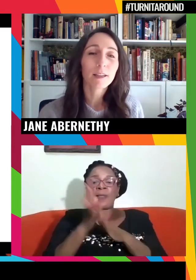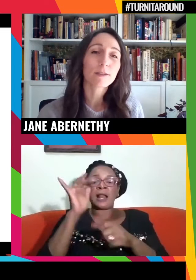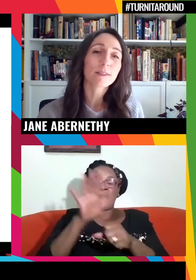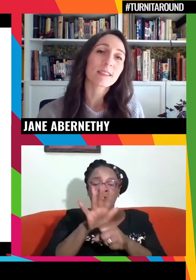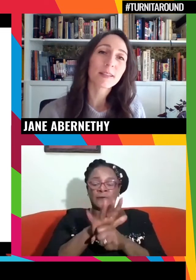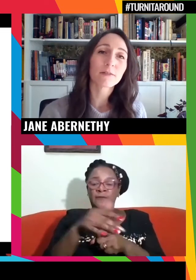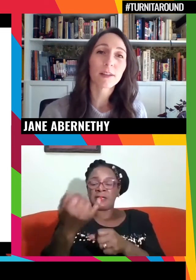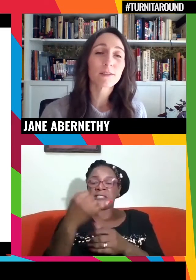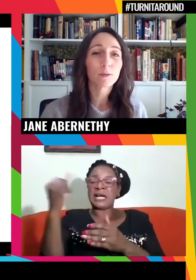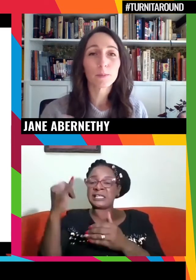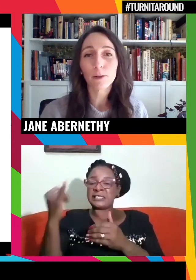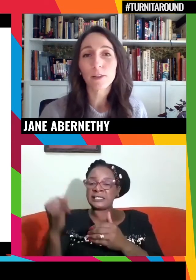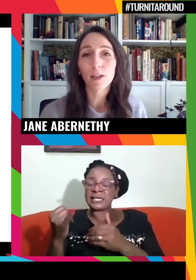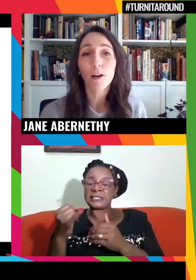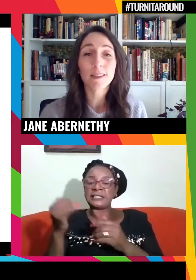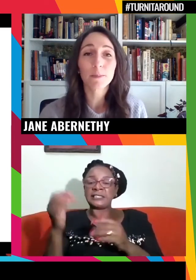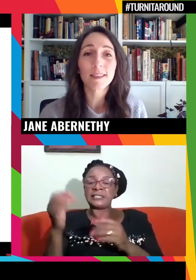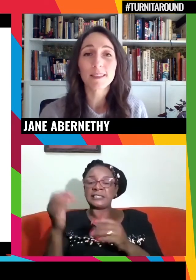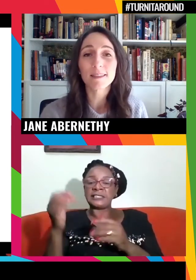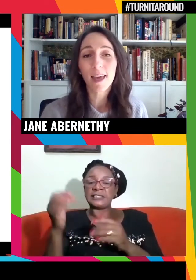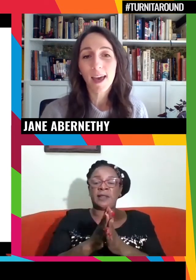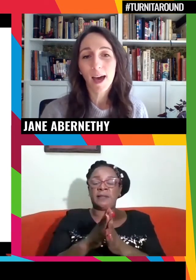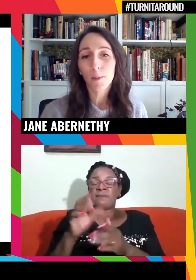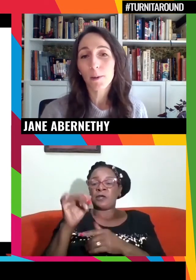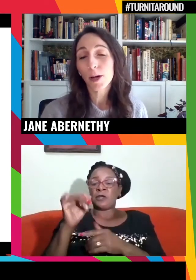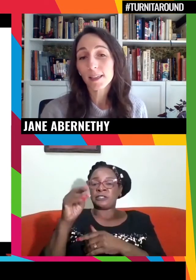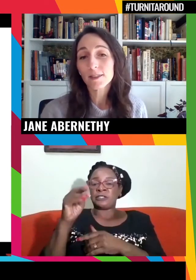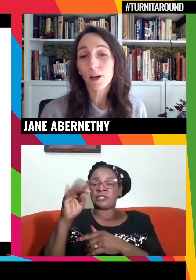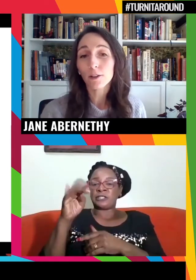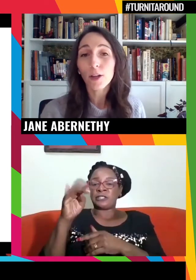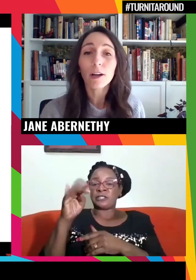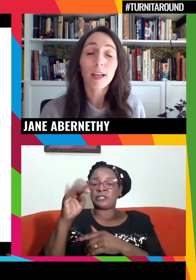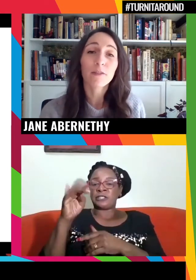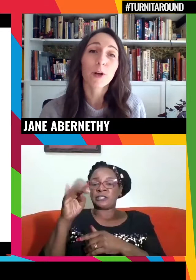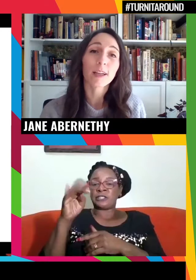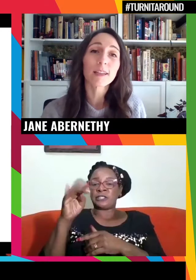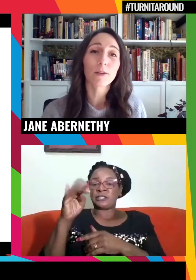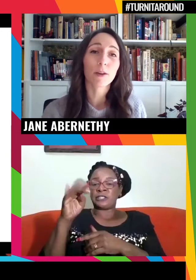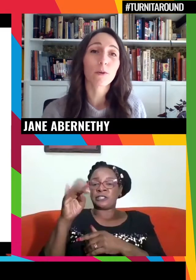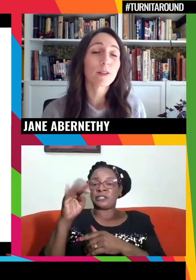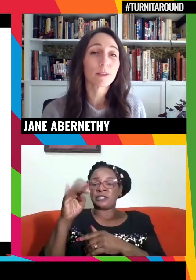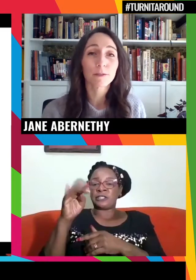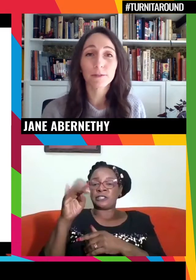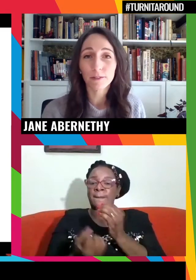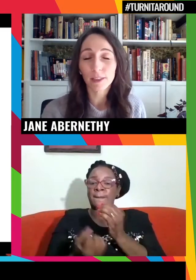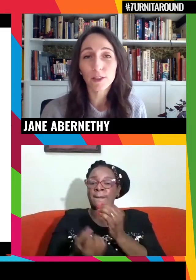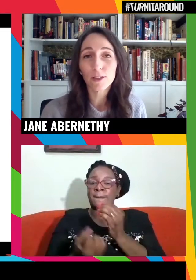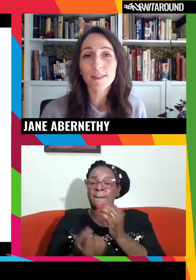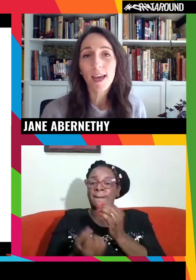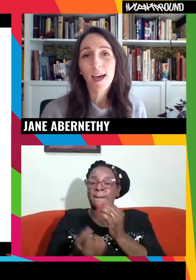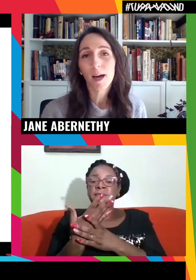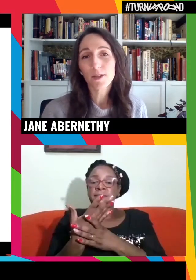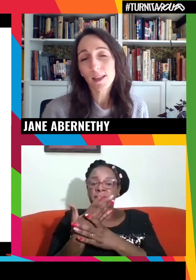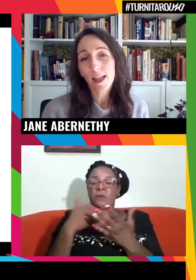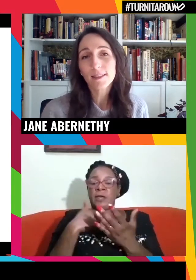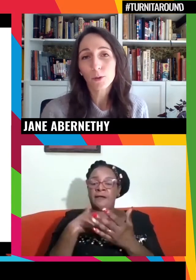and designers and specifiers that would be outfitting office spaces. Our products are long life products, so they're warrantied for 15